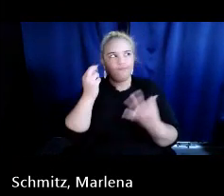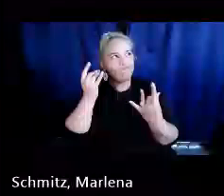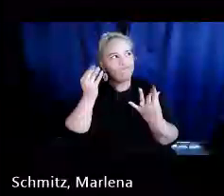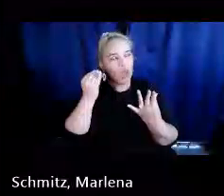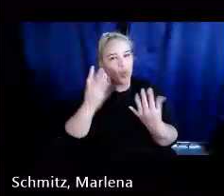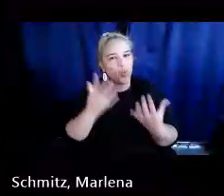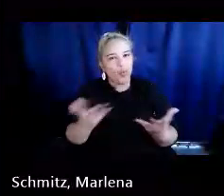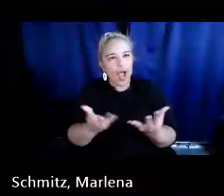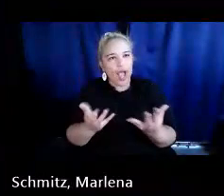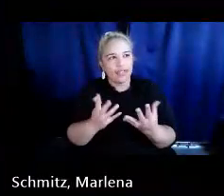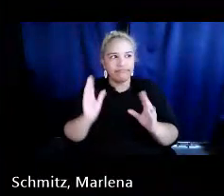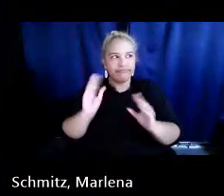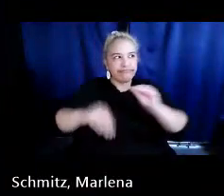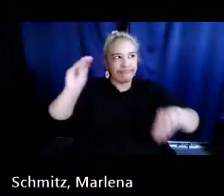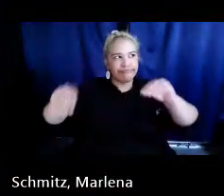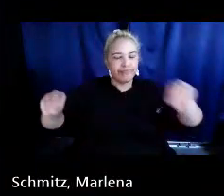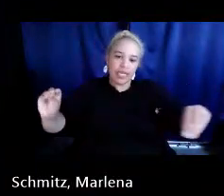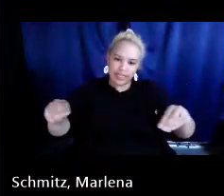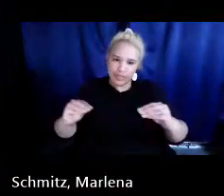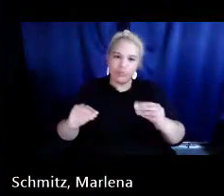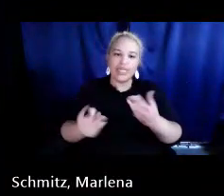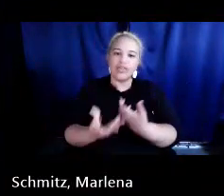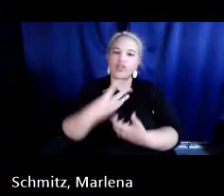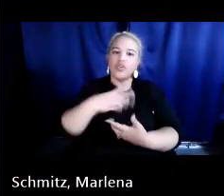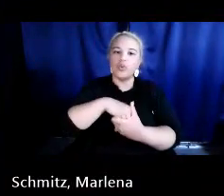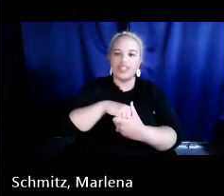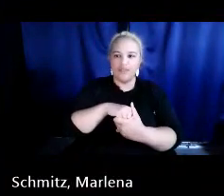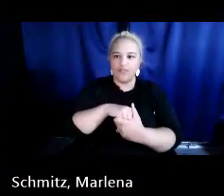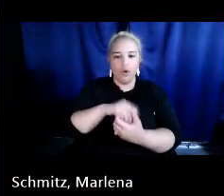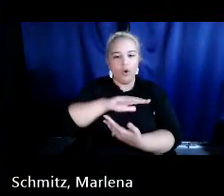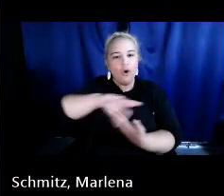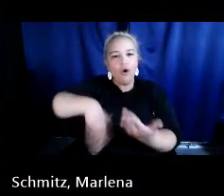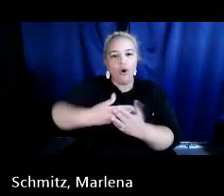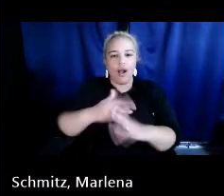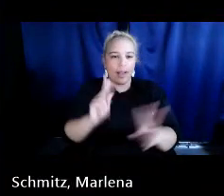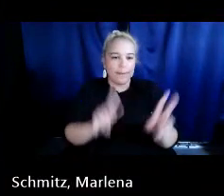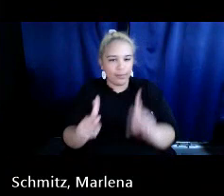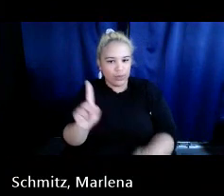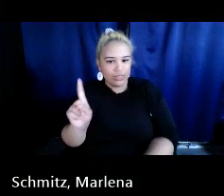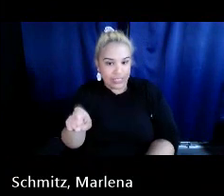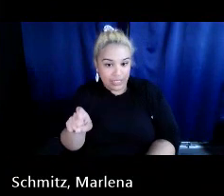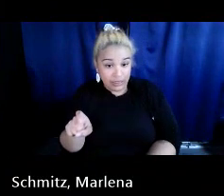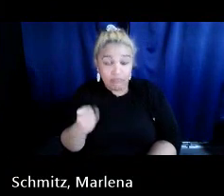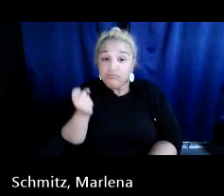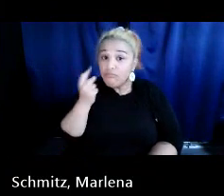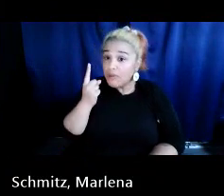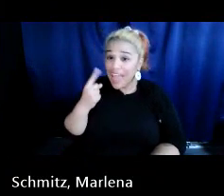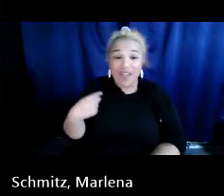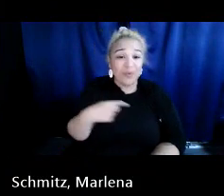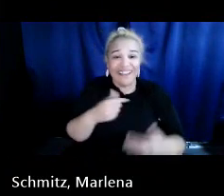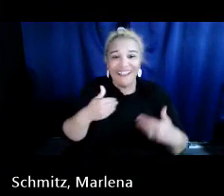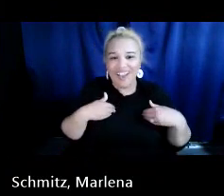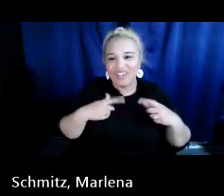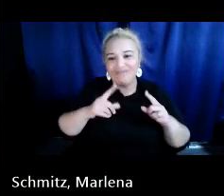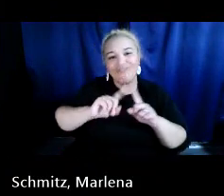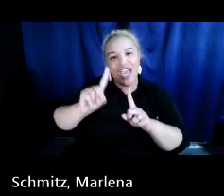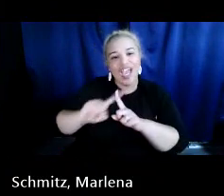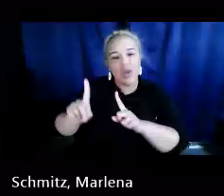In addition to sensory spaces and tools, there are several strategies to make your facility more sensory-friendly.